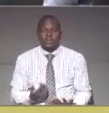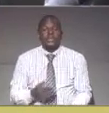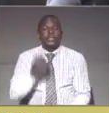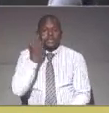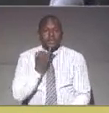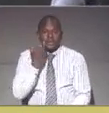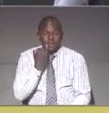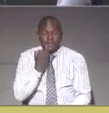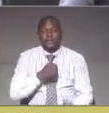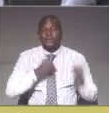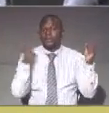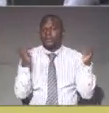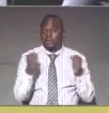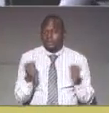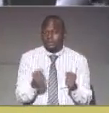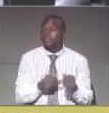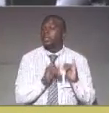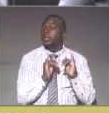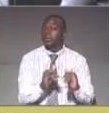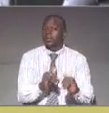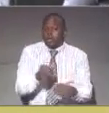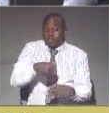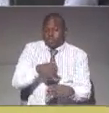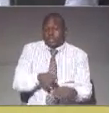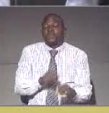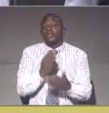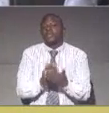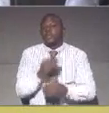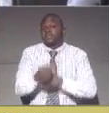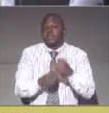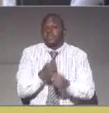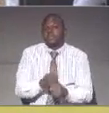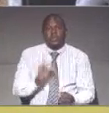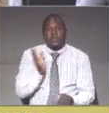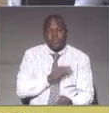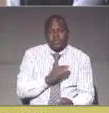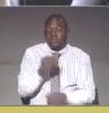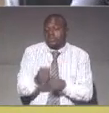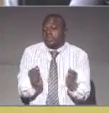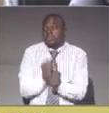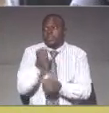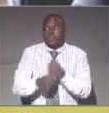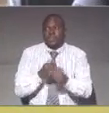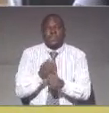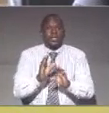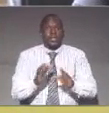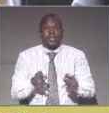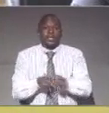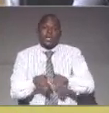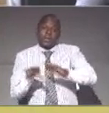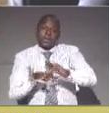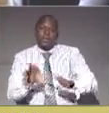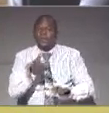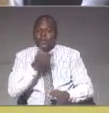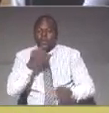serious chronic illnesses are going to stay with us for some years. They are not going in 10 years. We are going to stay with them. Even with the best